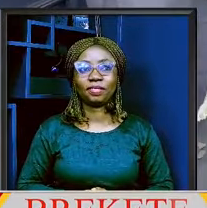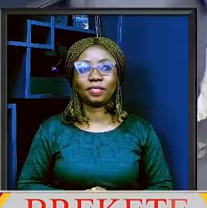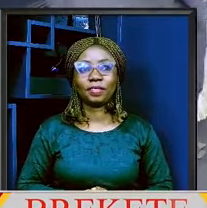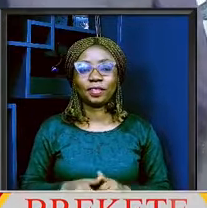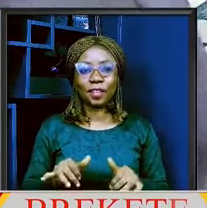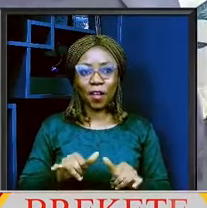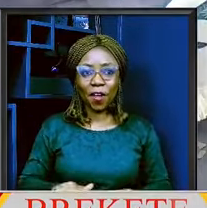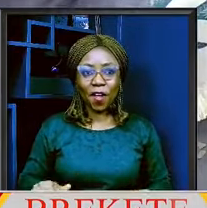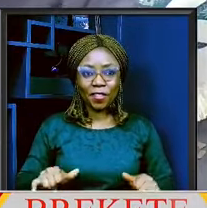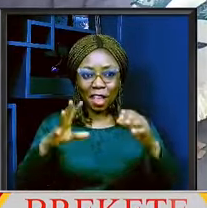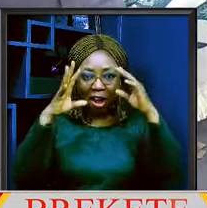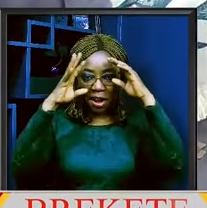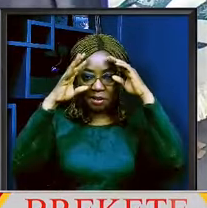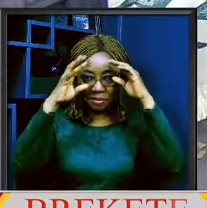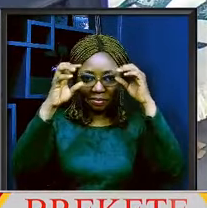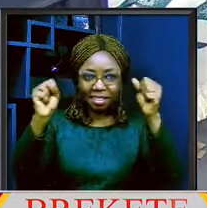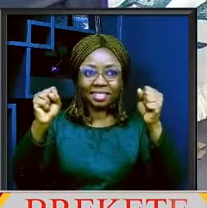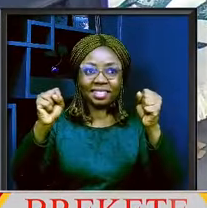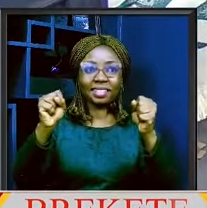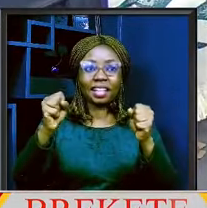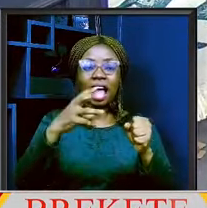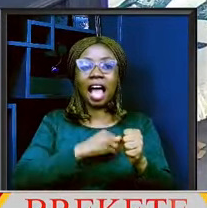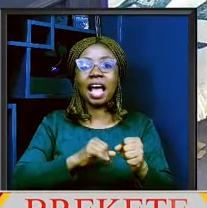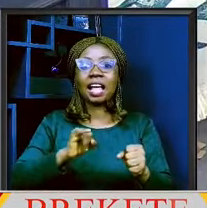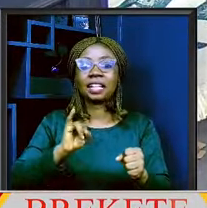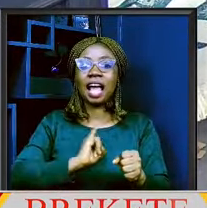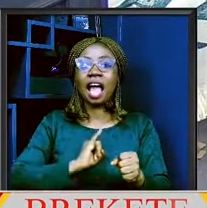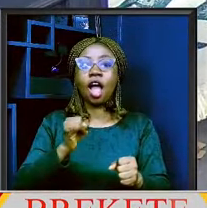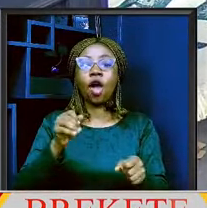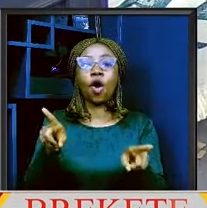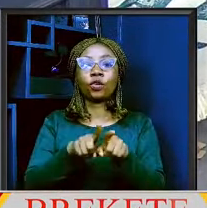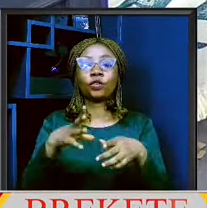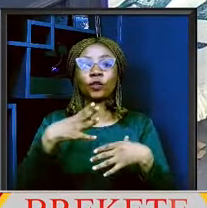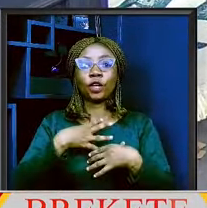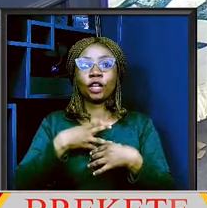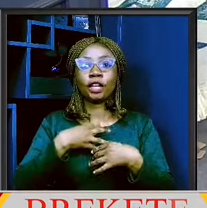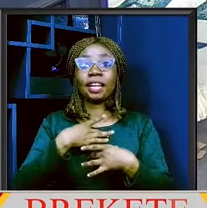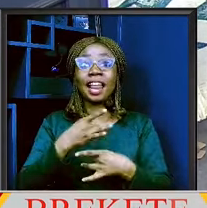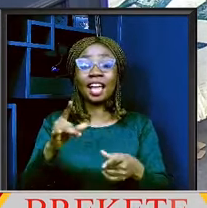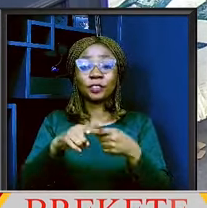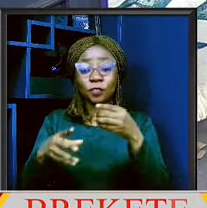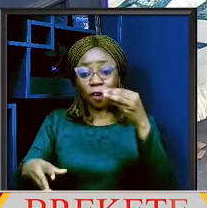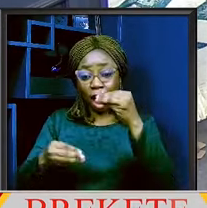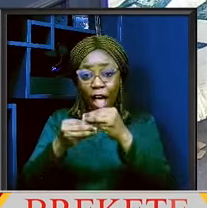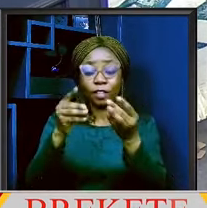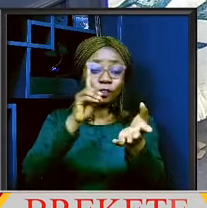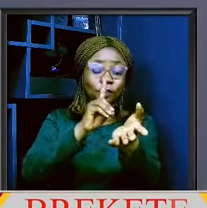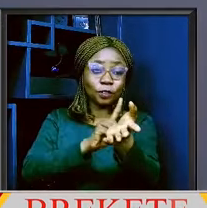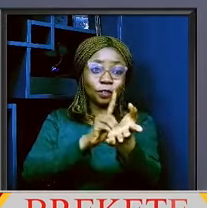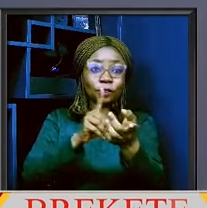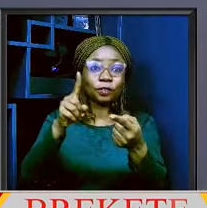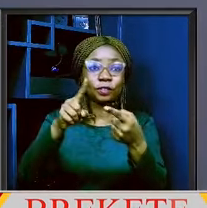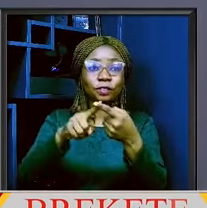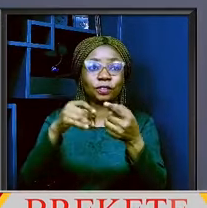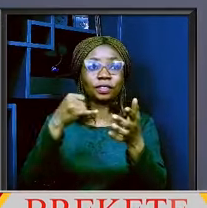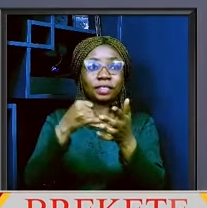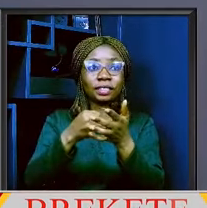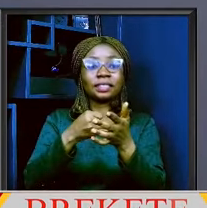Yeah. Ordinary president. And I would also like to add doctor to it, because